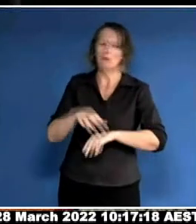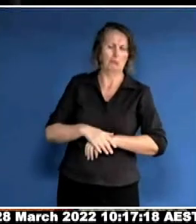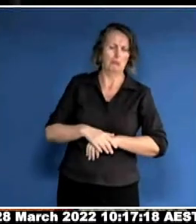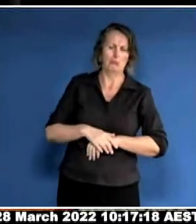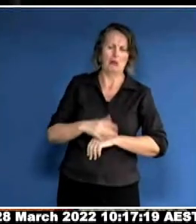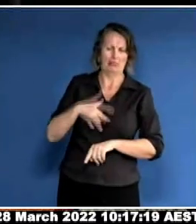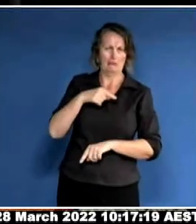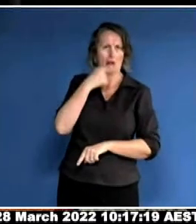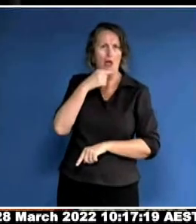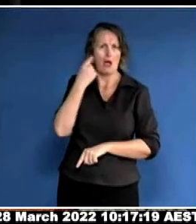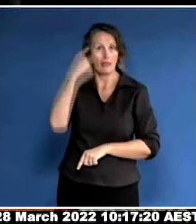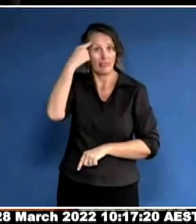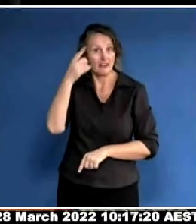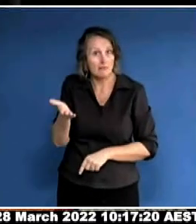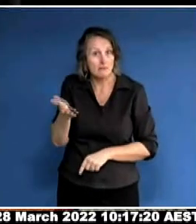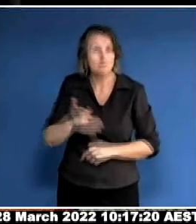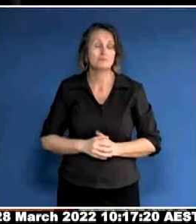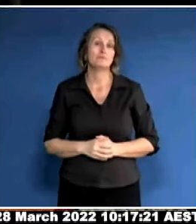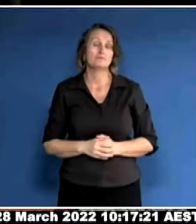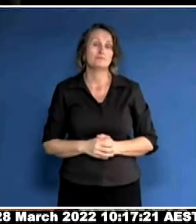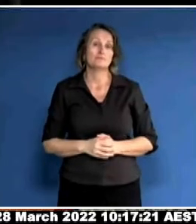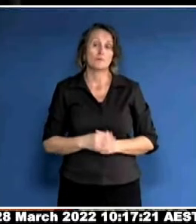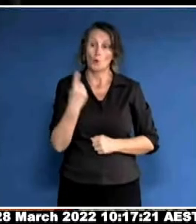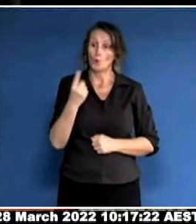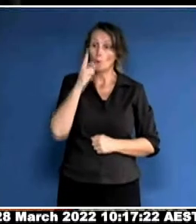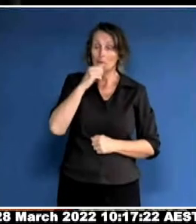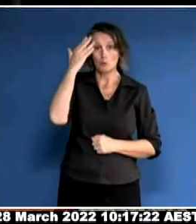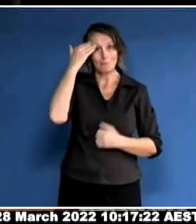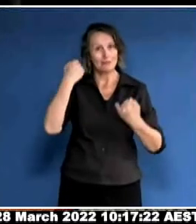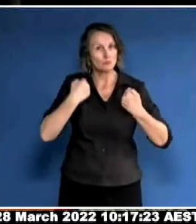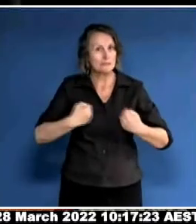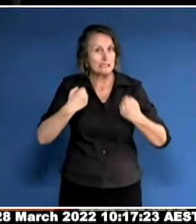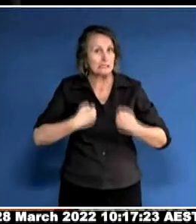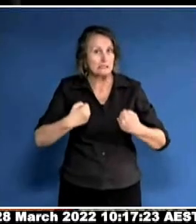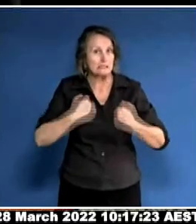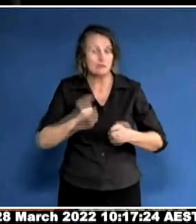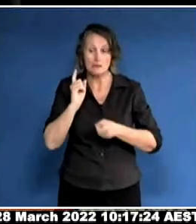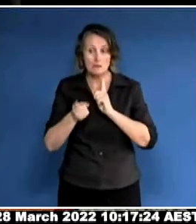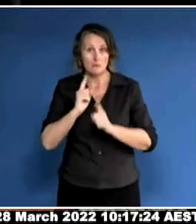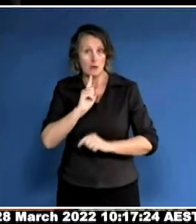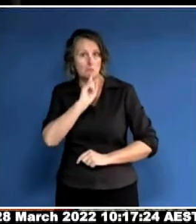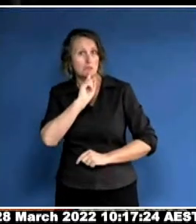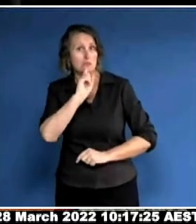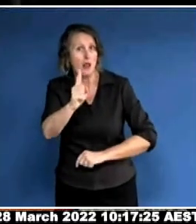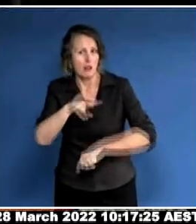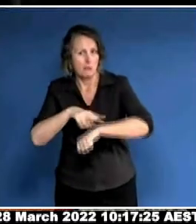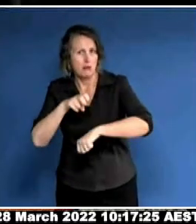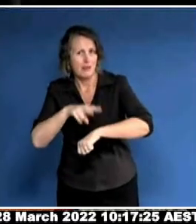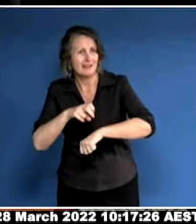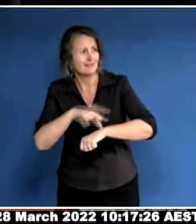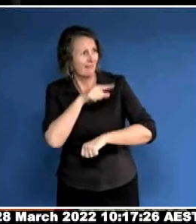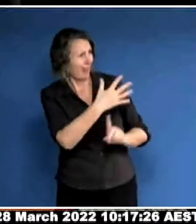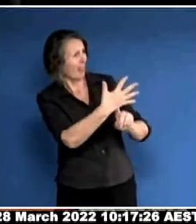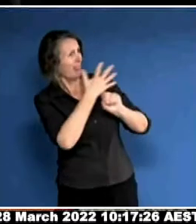Case studies show that people with mental health issues may make disclosures of sexual assault that appear